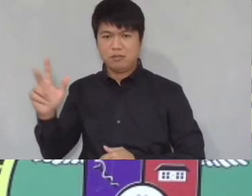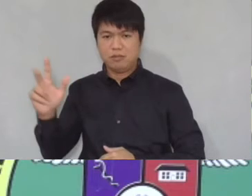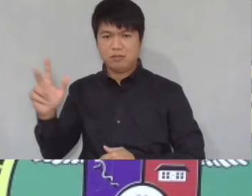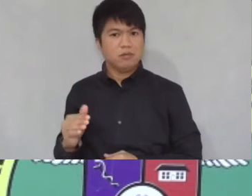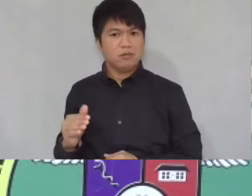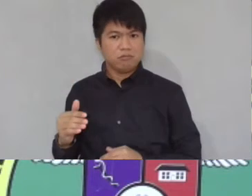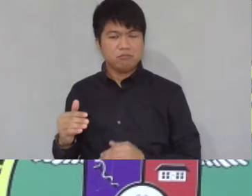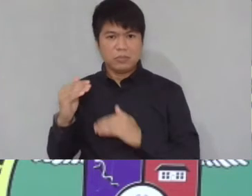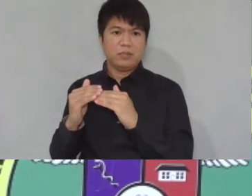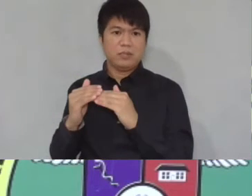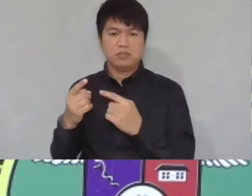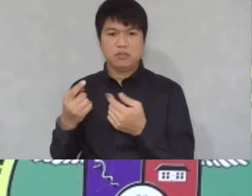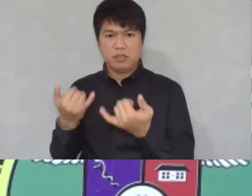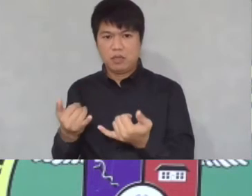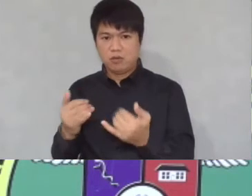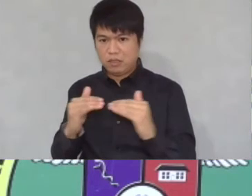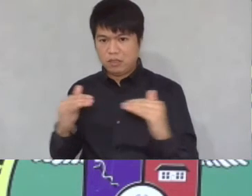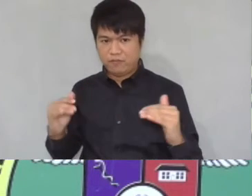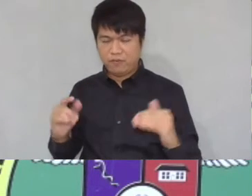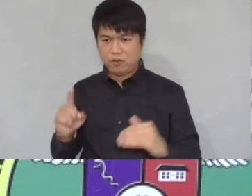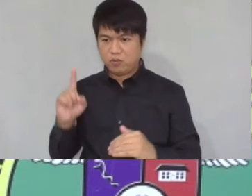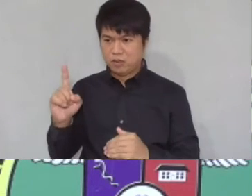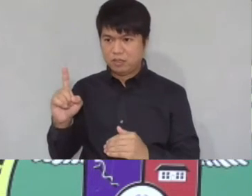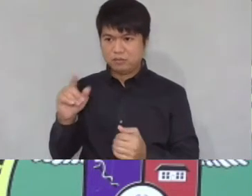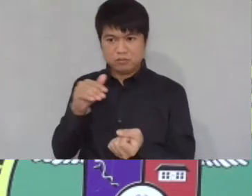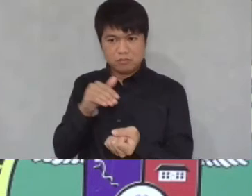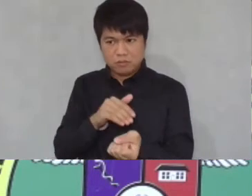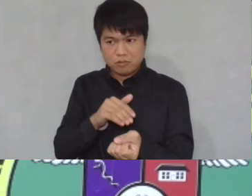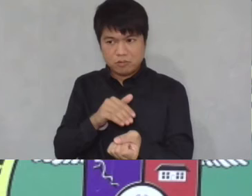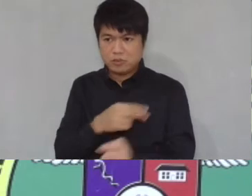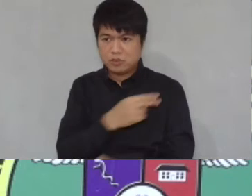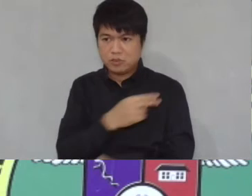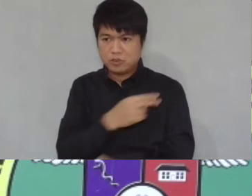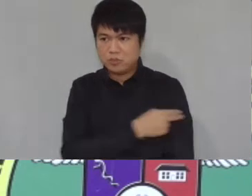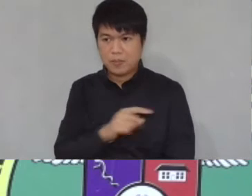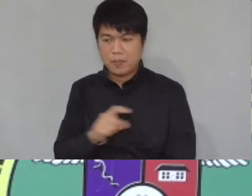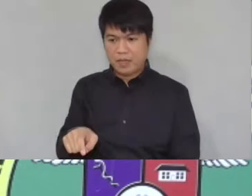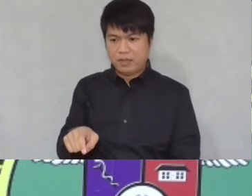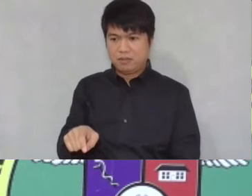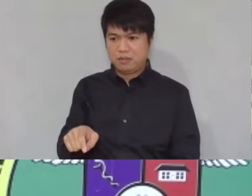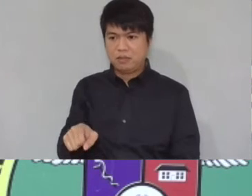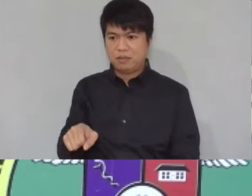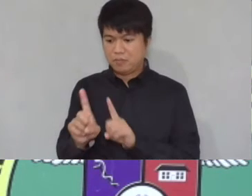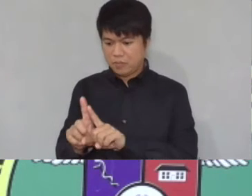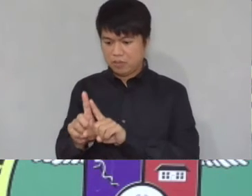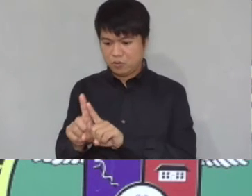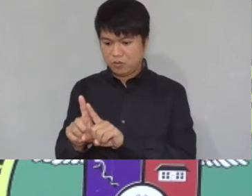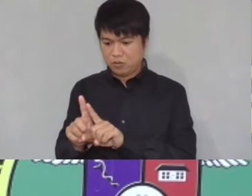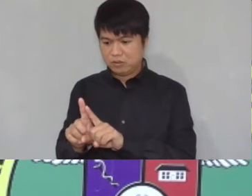course, the level 1 doctors in the level 1 hospitals might need telementoring.